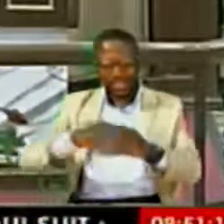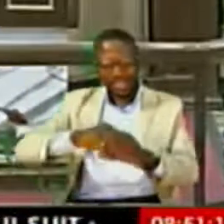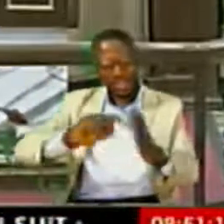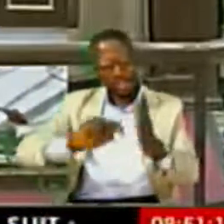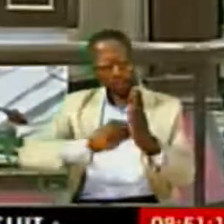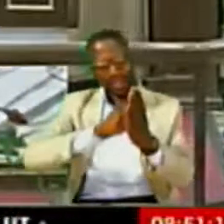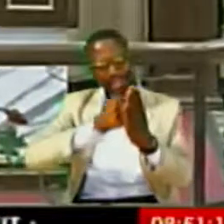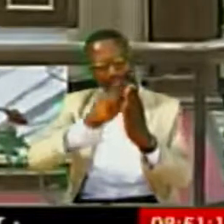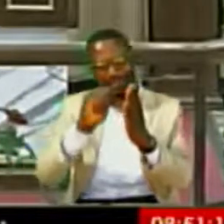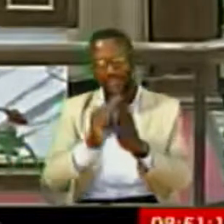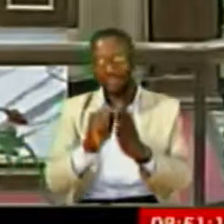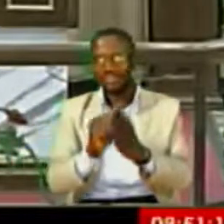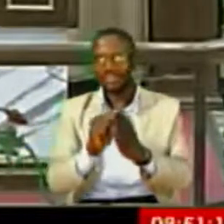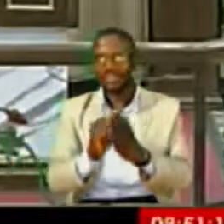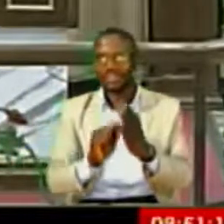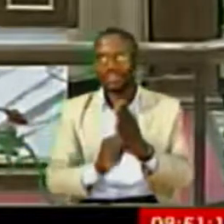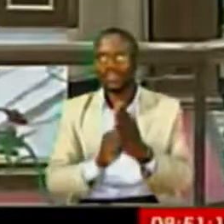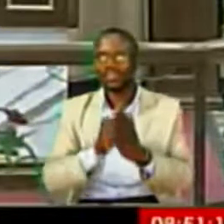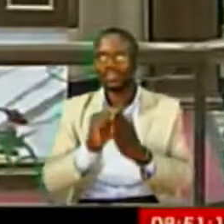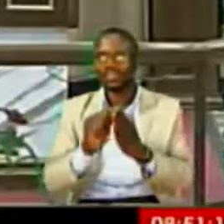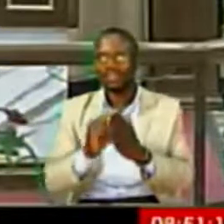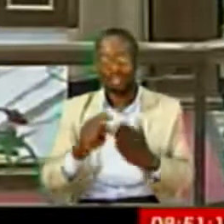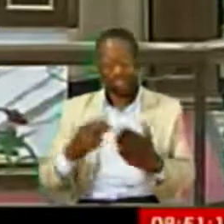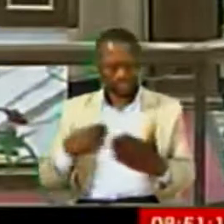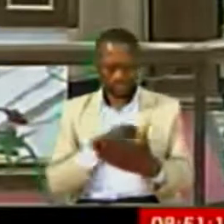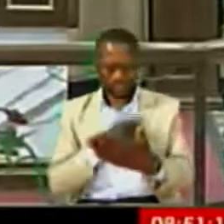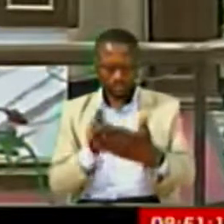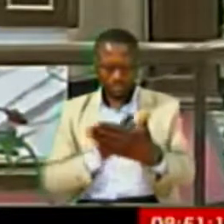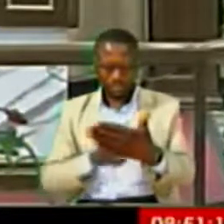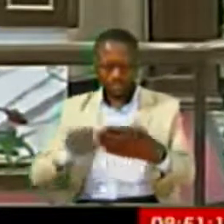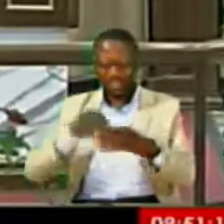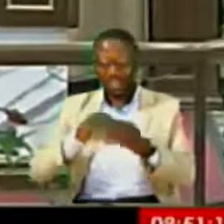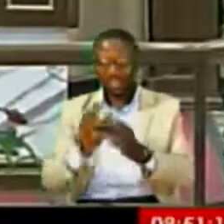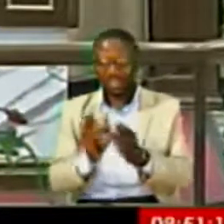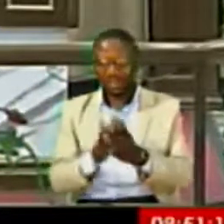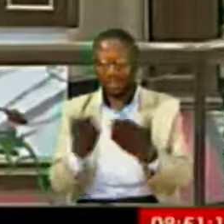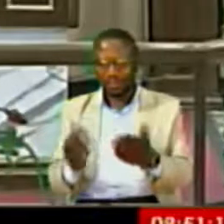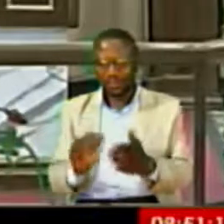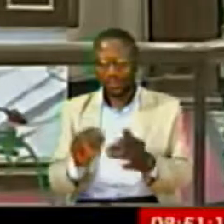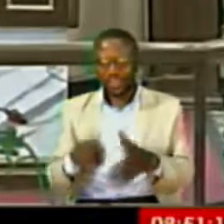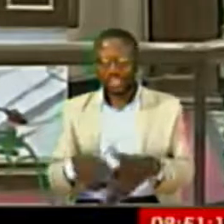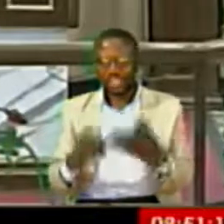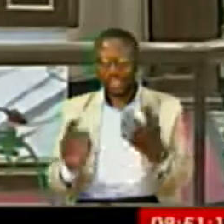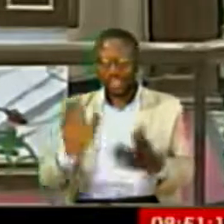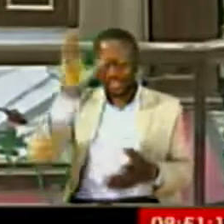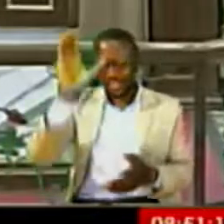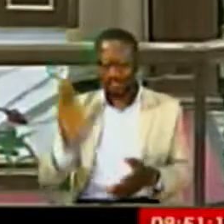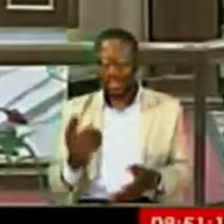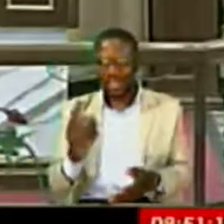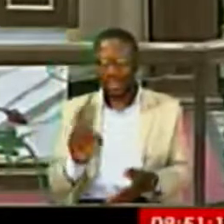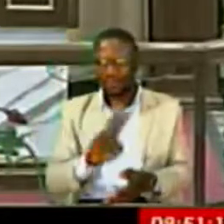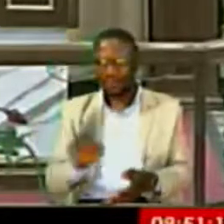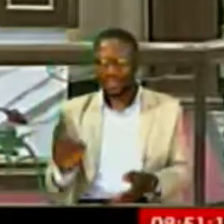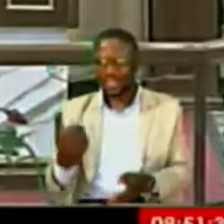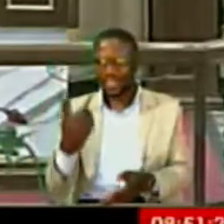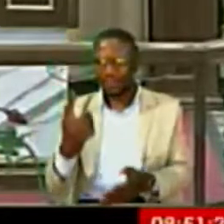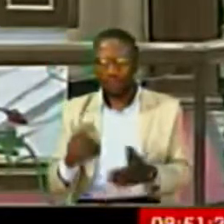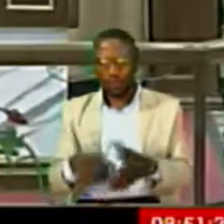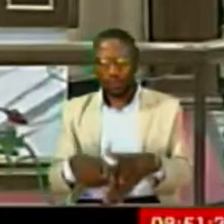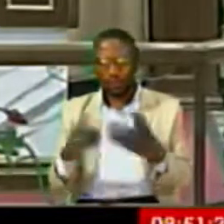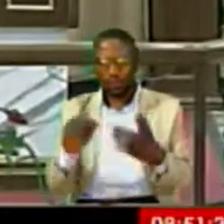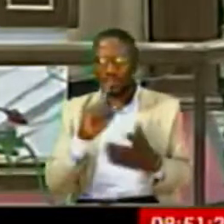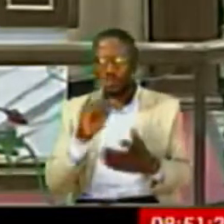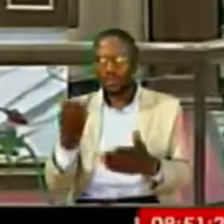notion of time. Et nous lisons dans la Bible, and we read in the Genesis Bible, chapitre 1, verset 1, Genesis 1, verse 1. Au commencement était la parole. In